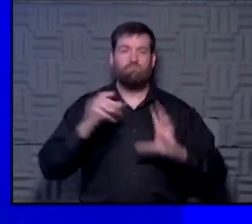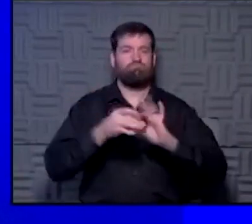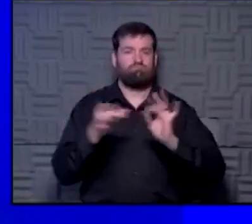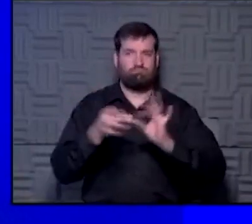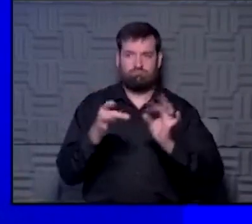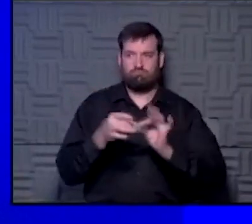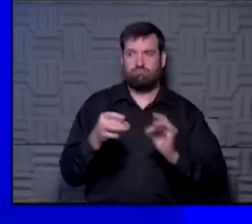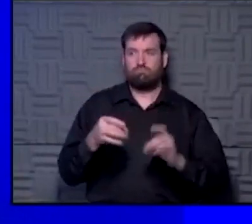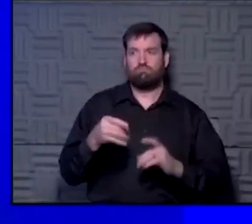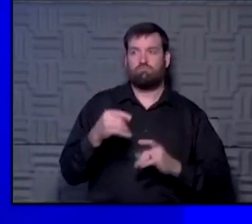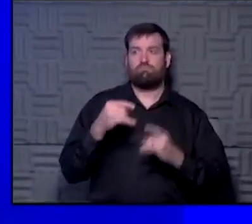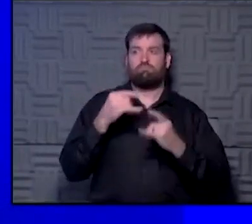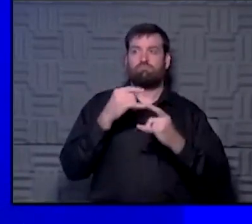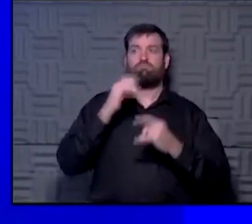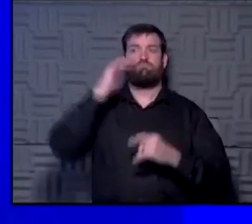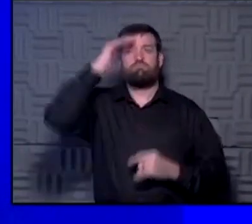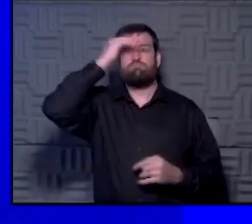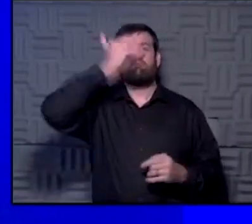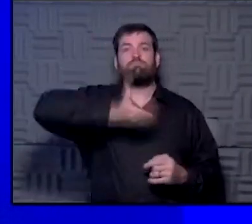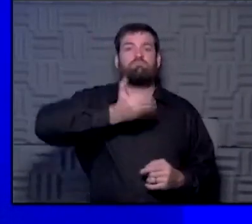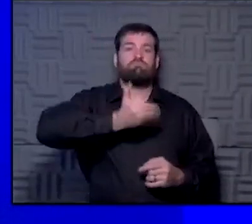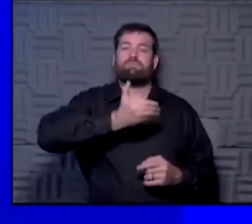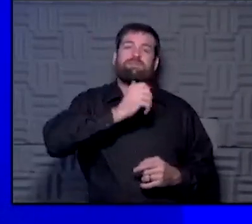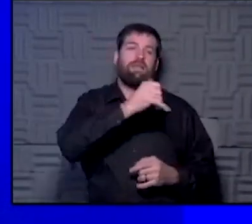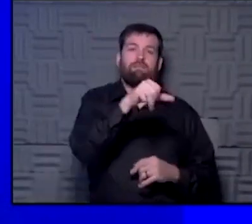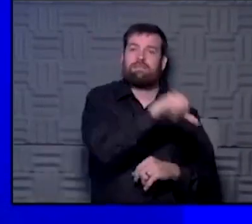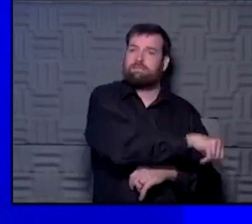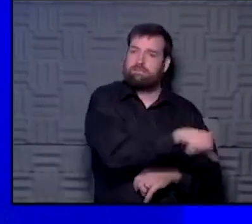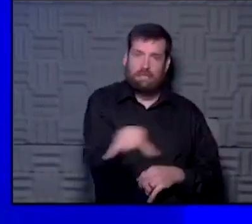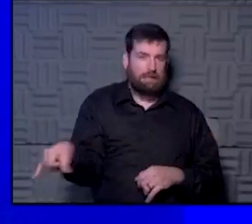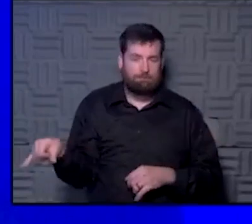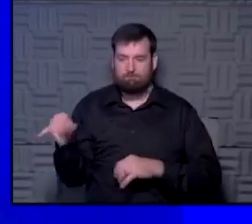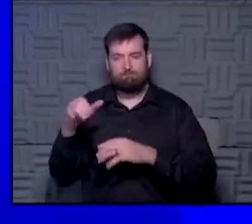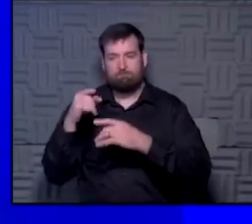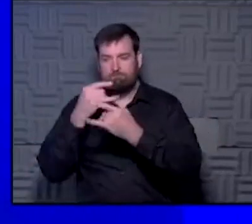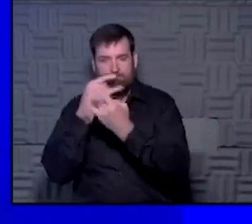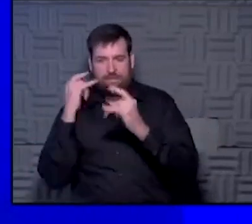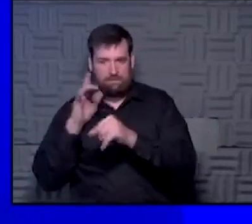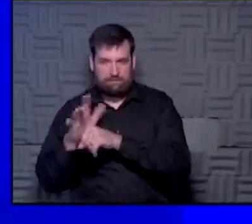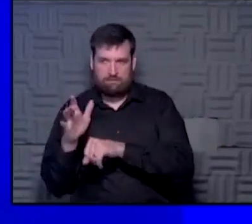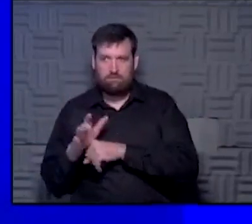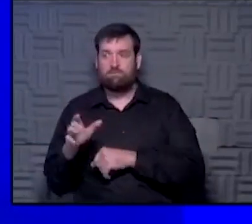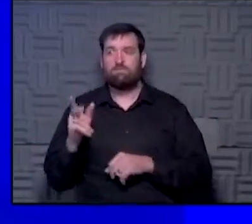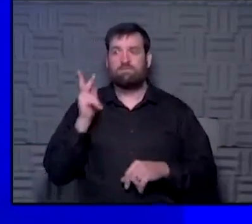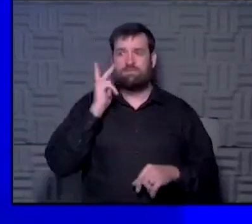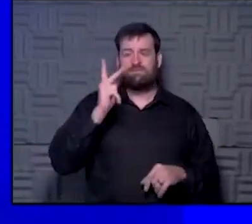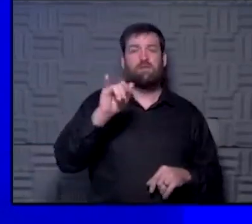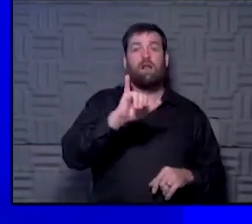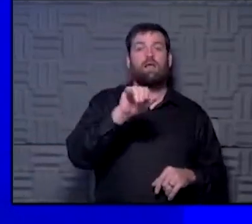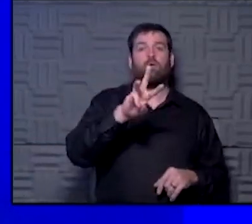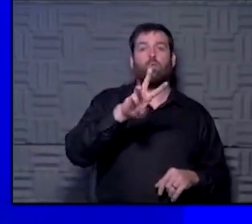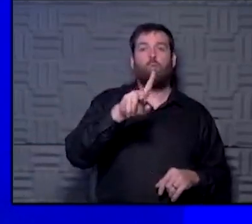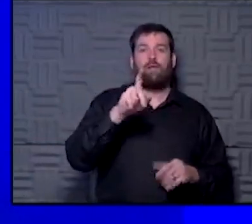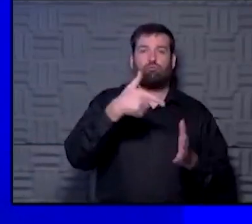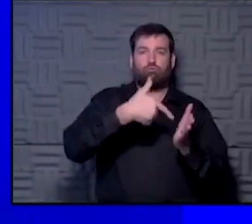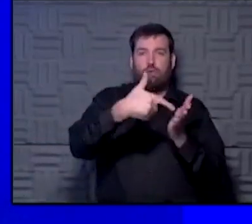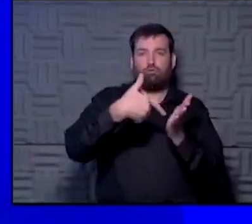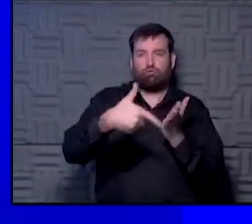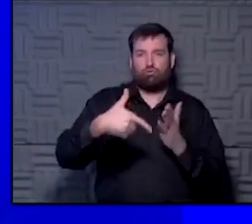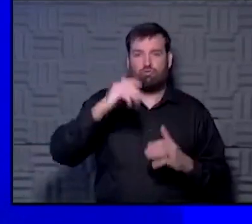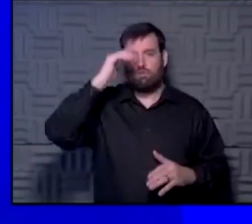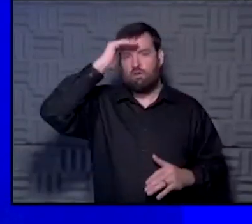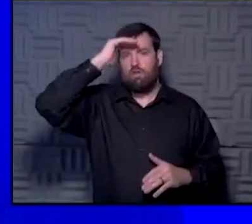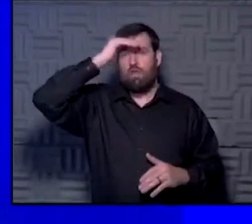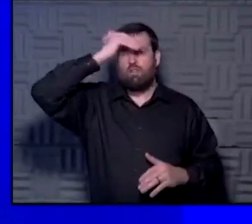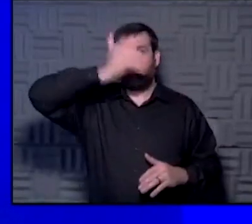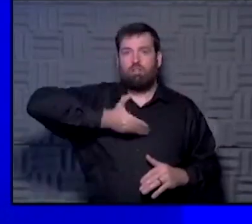statement saying face shields do not equate to adequate barrier protection. We do see the face shields that are like the welder masks that come down. When I was